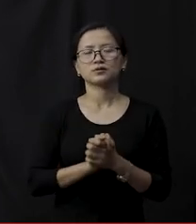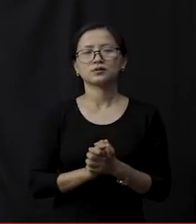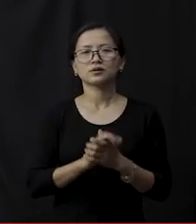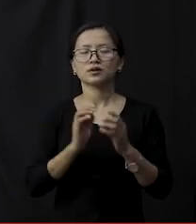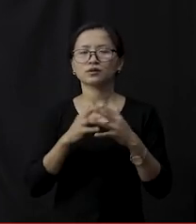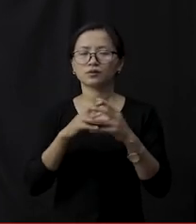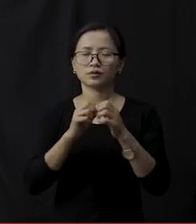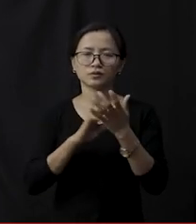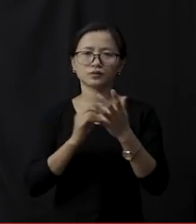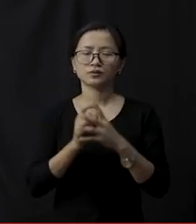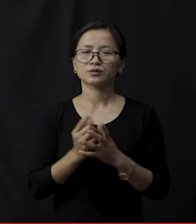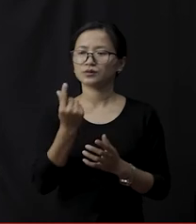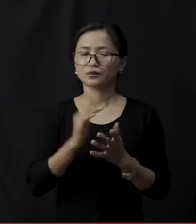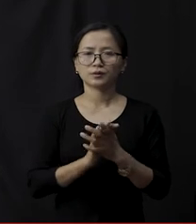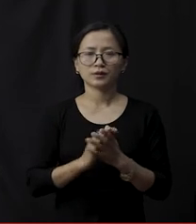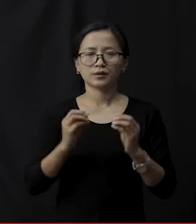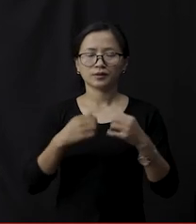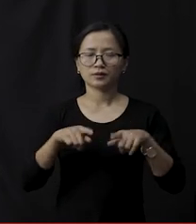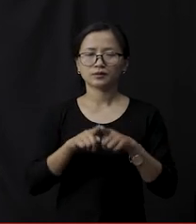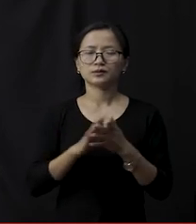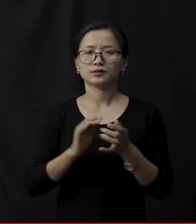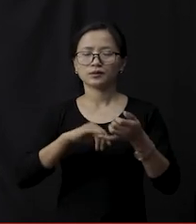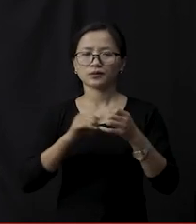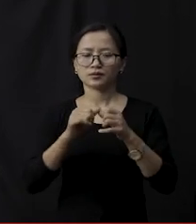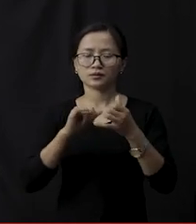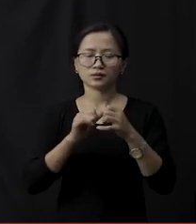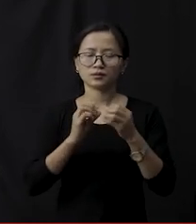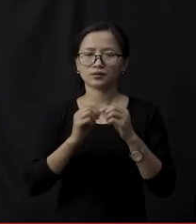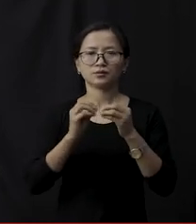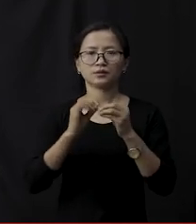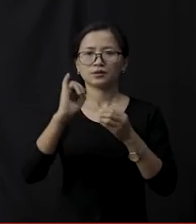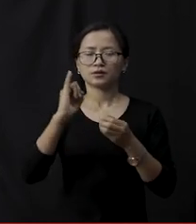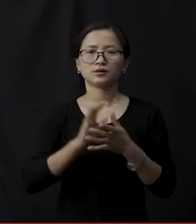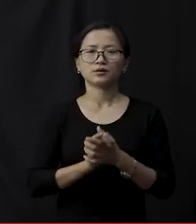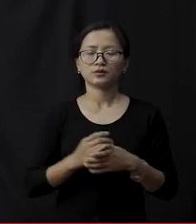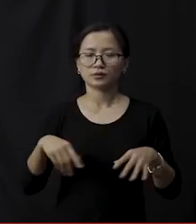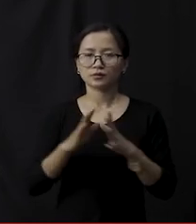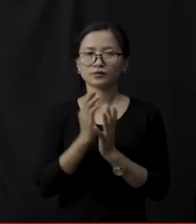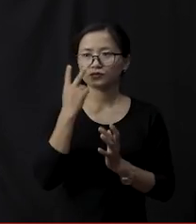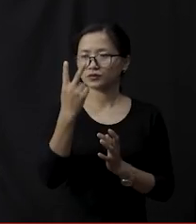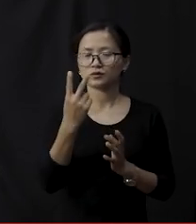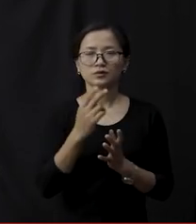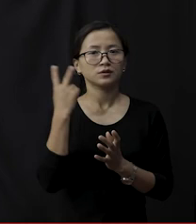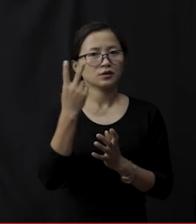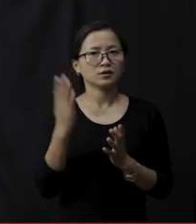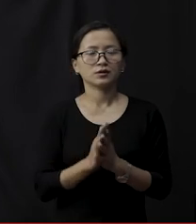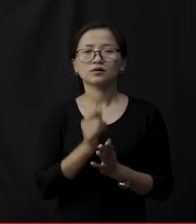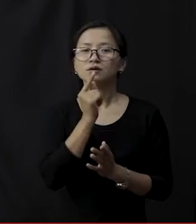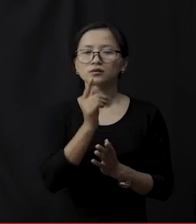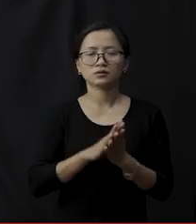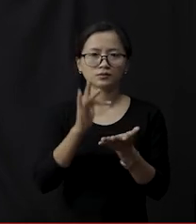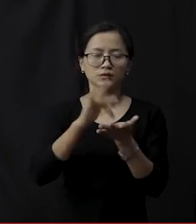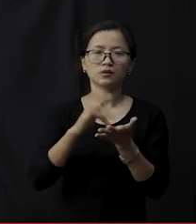Wang Niu and Asibe, right? They visited Wang Niu's uncle's place. Now, what does